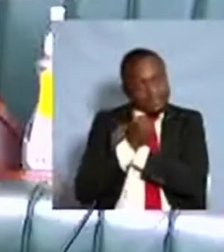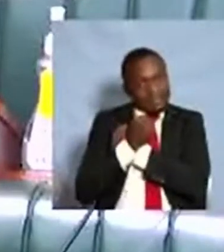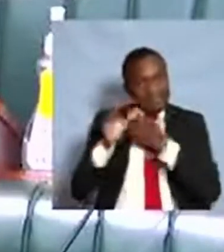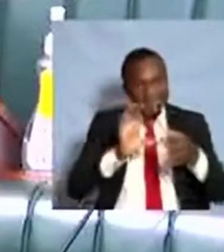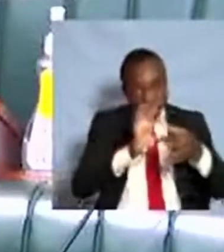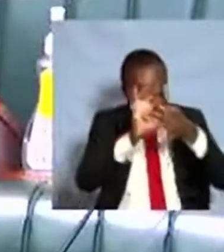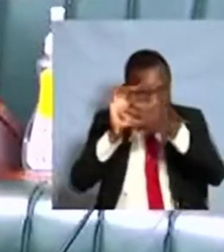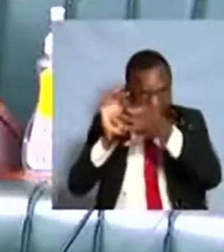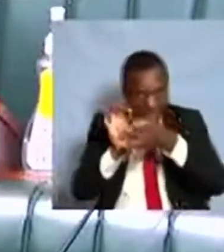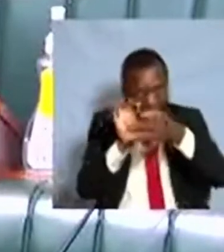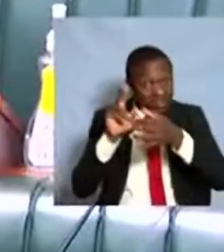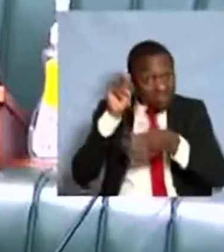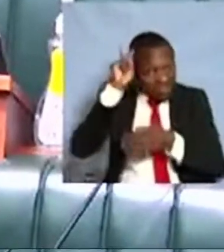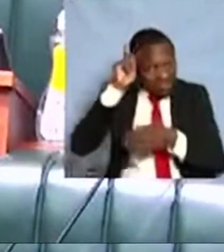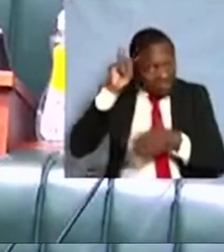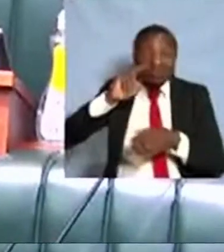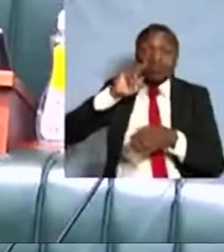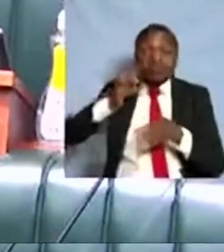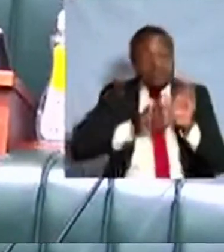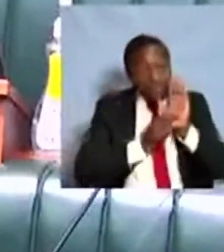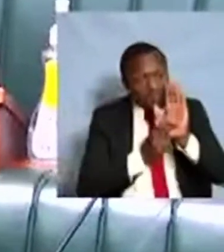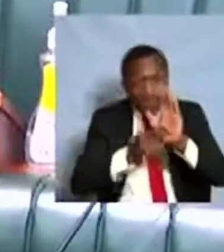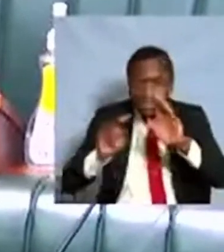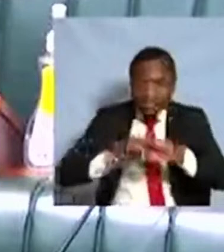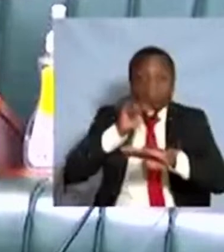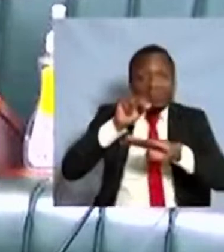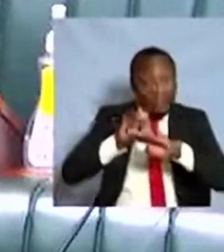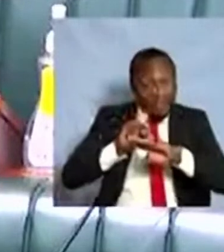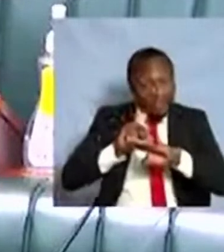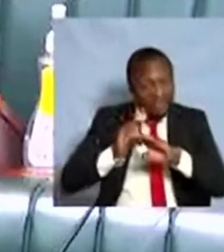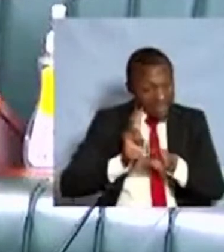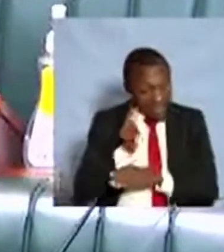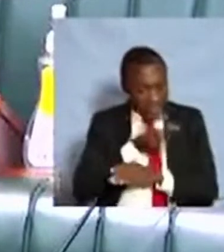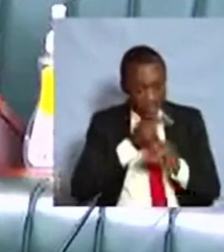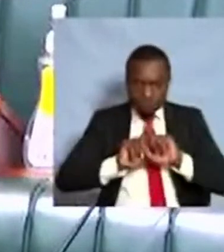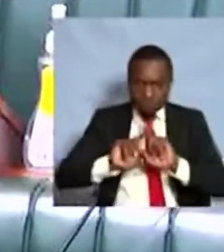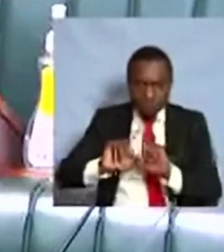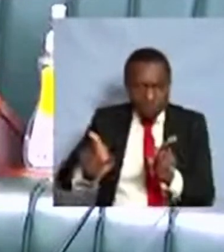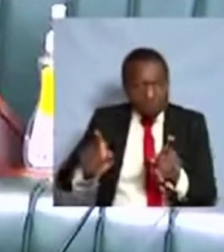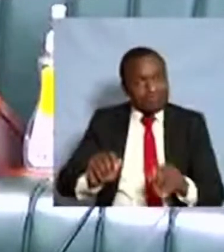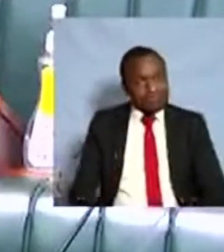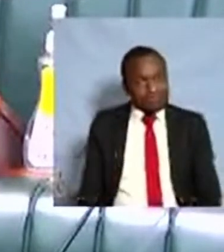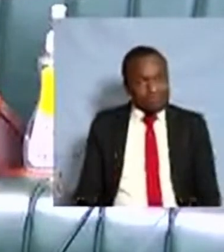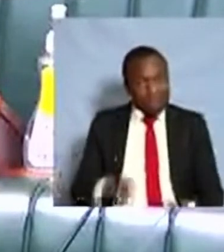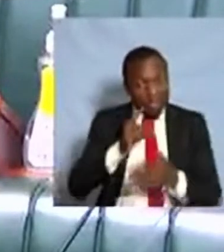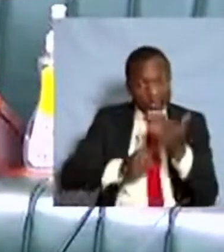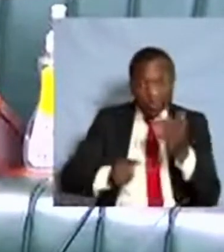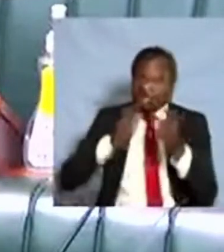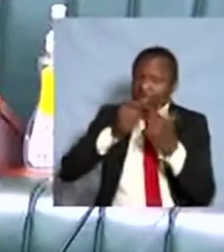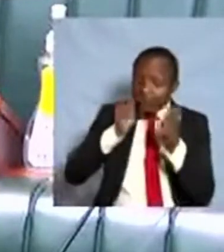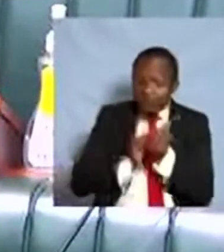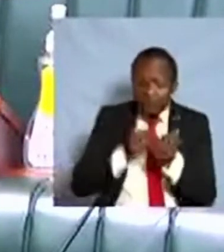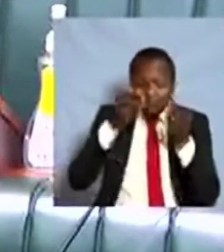unit of purpose. We should show the nation that we are different. That's what I'm trying to say here. We're talking about patriotism.